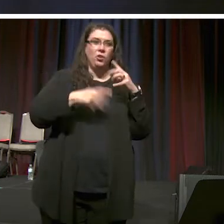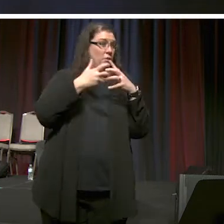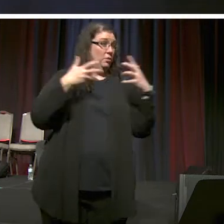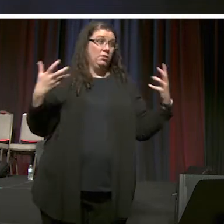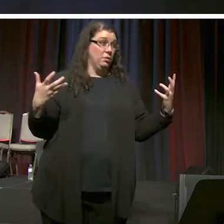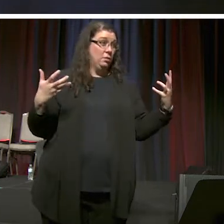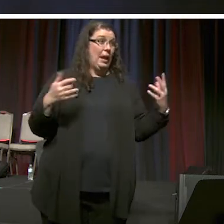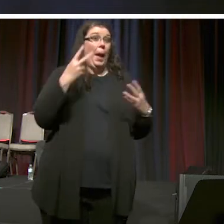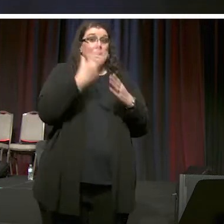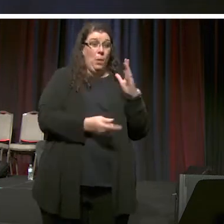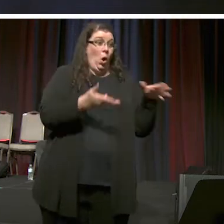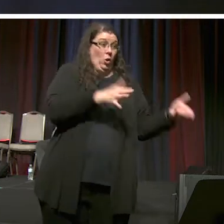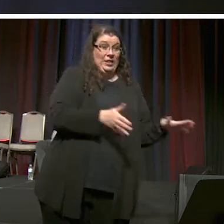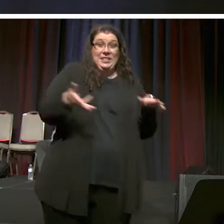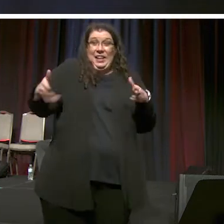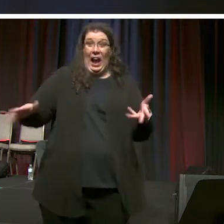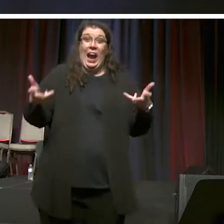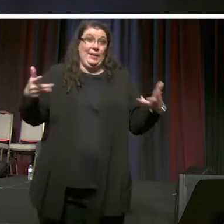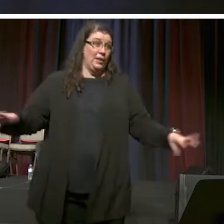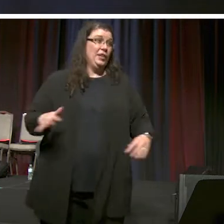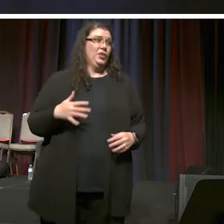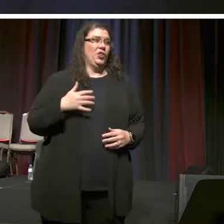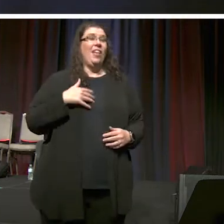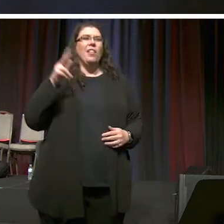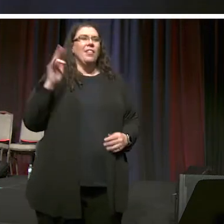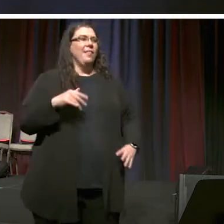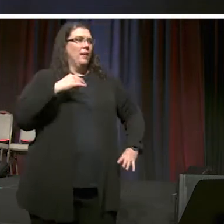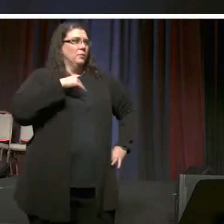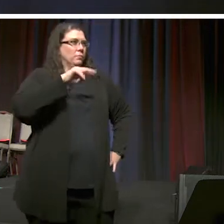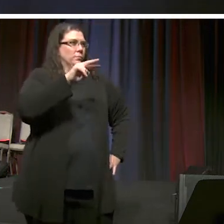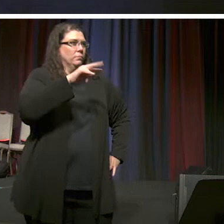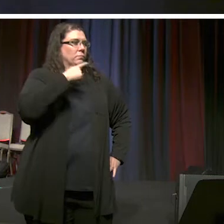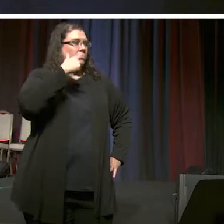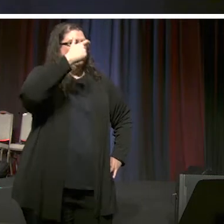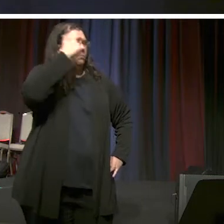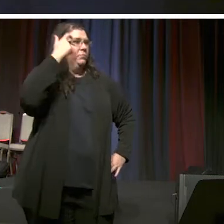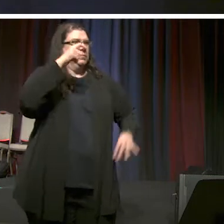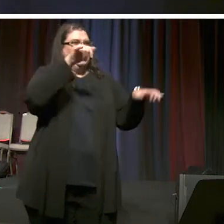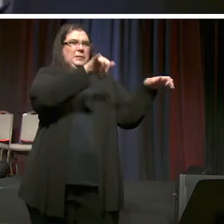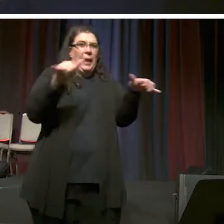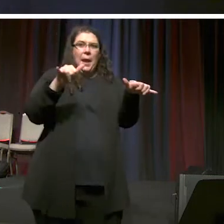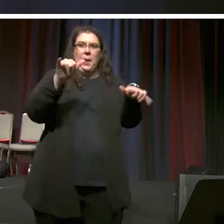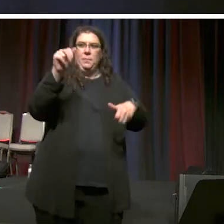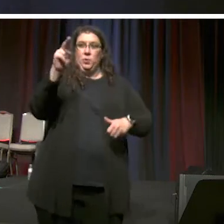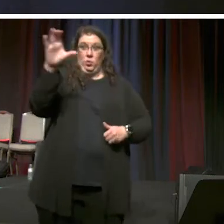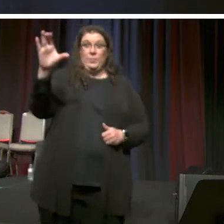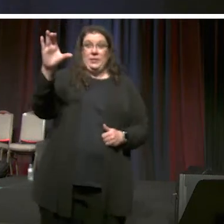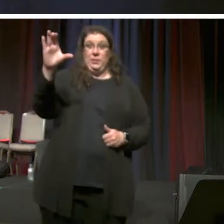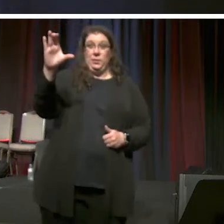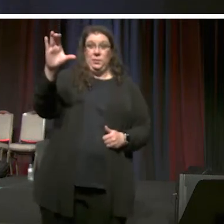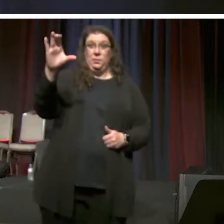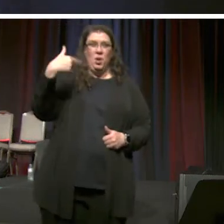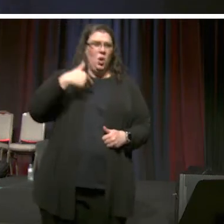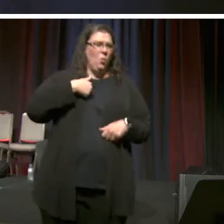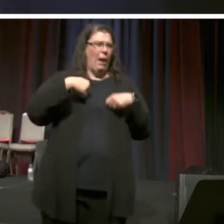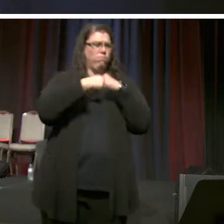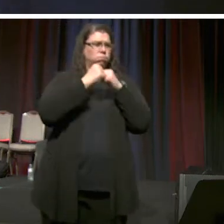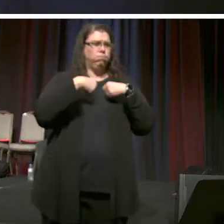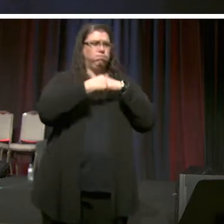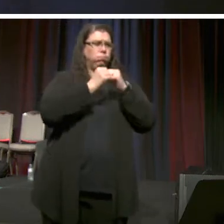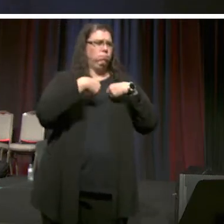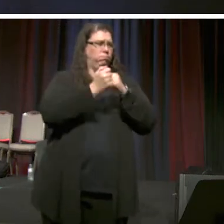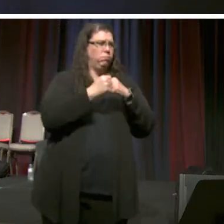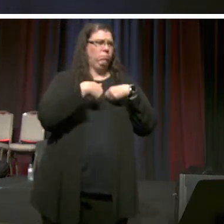died. For me, that became a symbol of the United Methodist Church. We have rammed our horns together so hard in